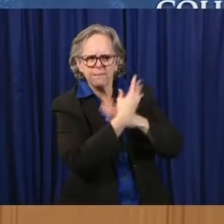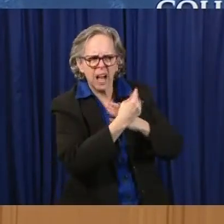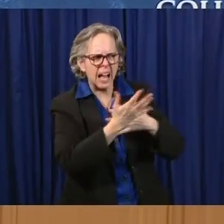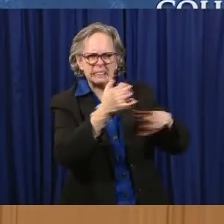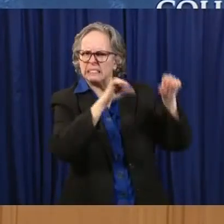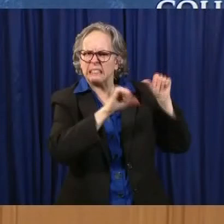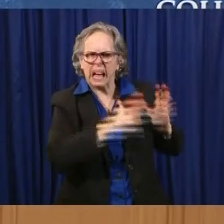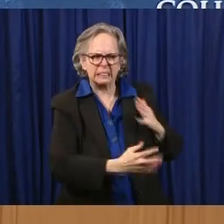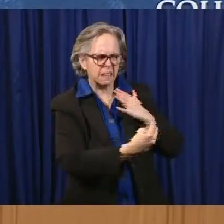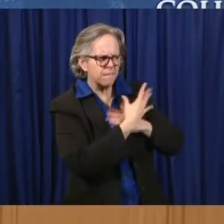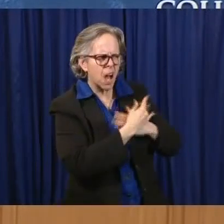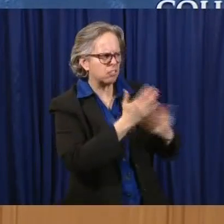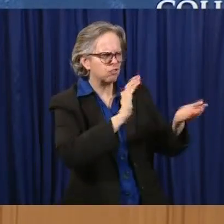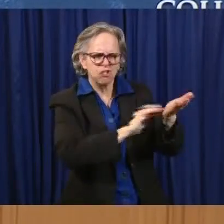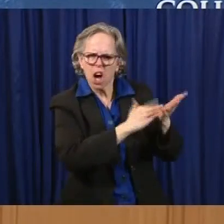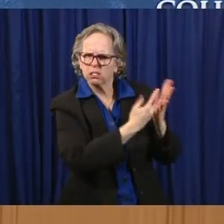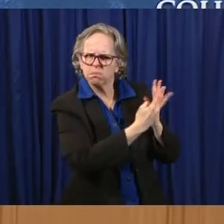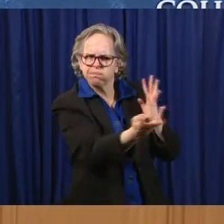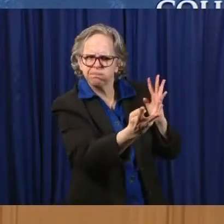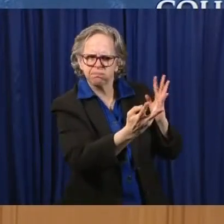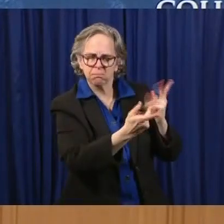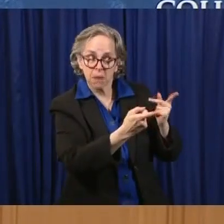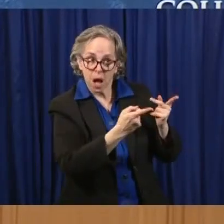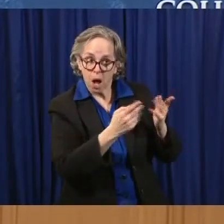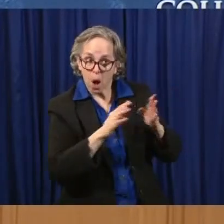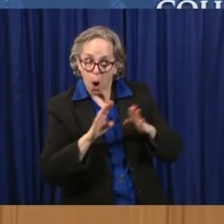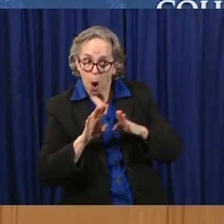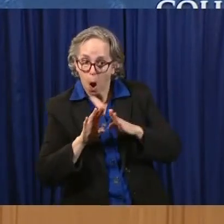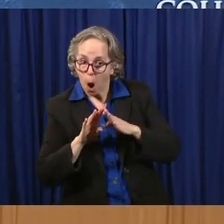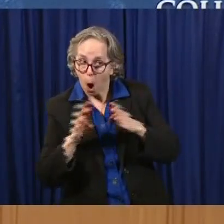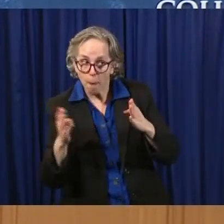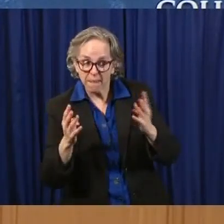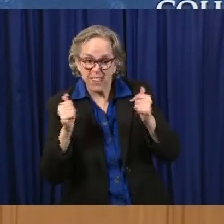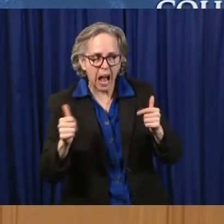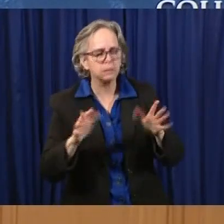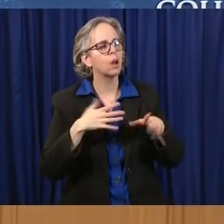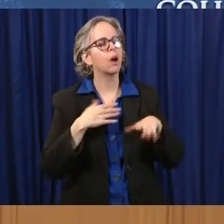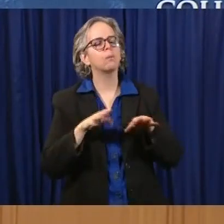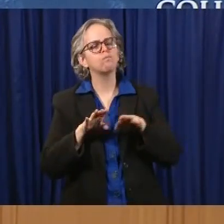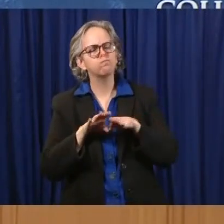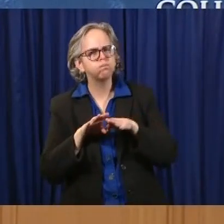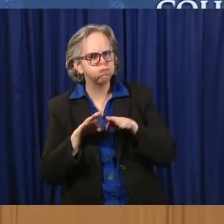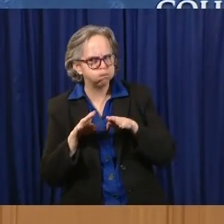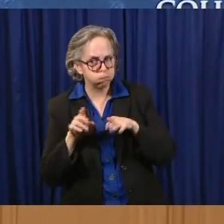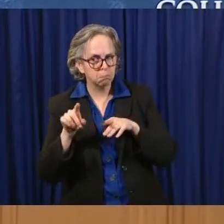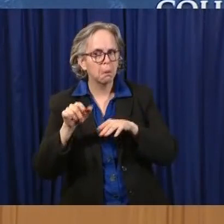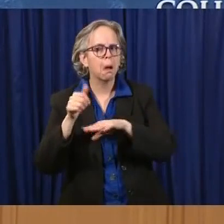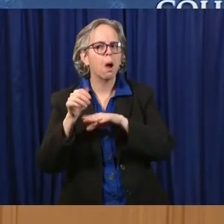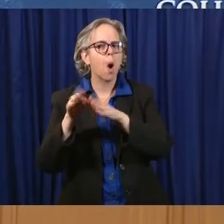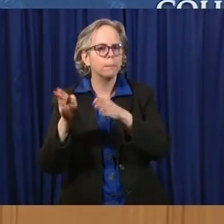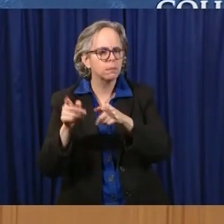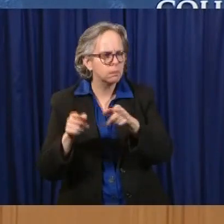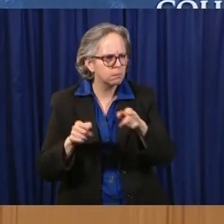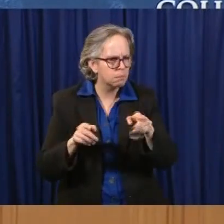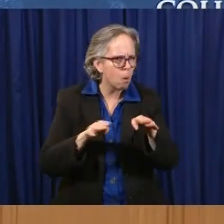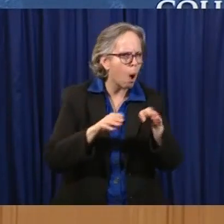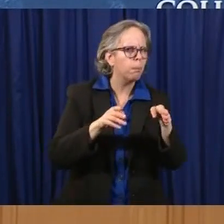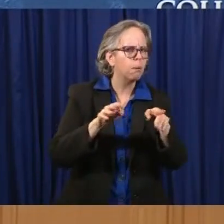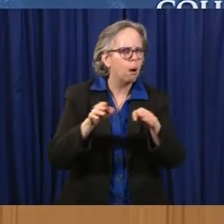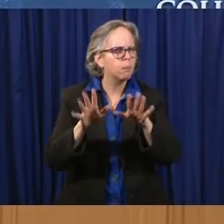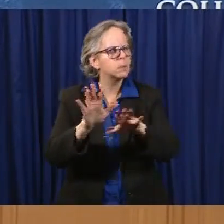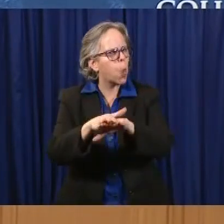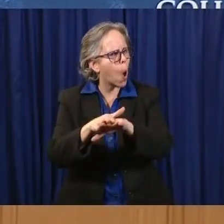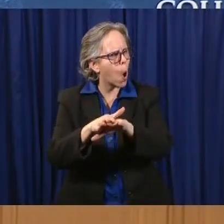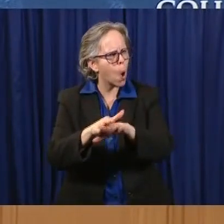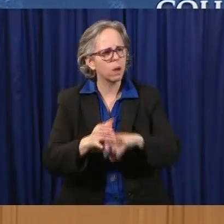open gradually and thoughtfully. One of our greatest restaurateurs and native sons, Cameron Mitchell,